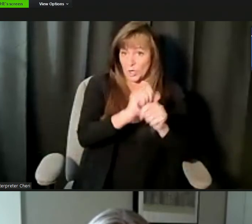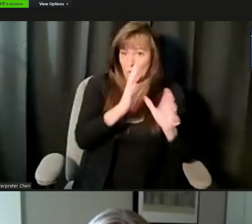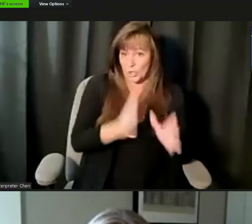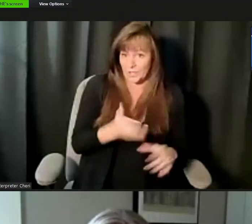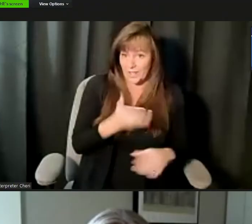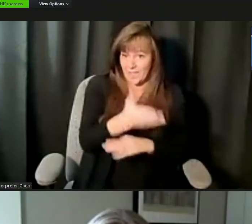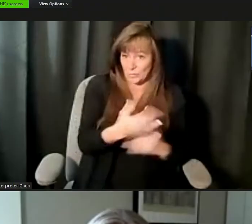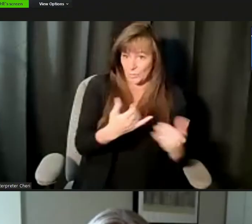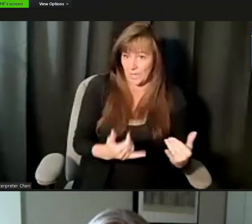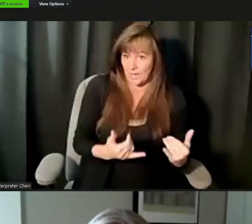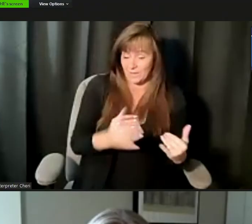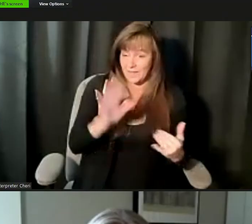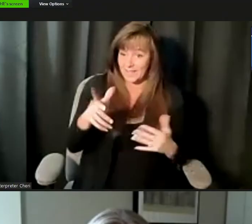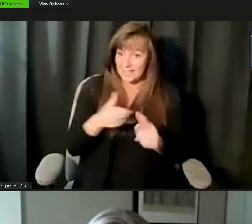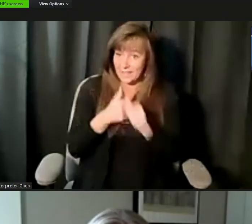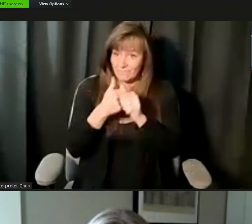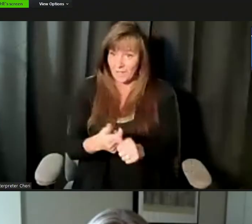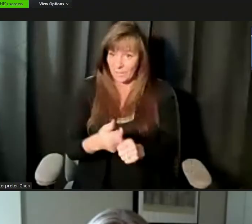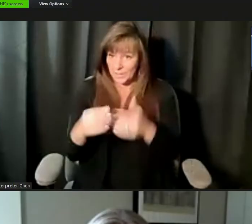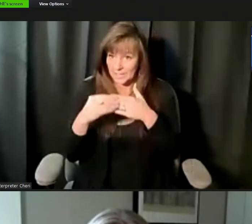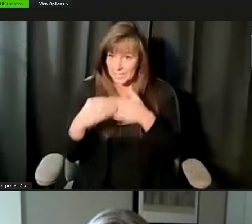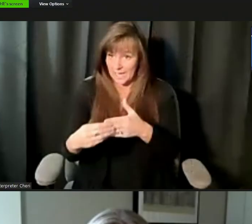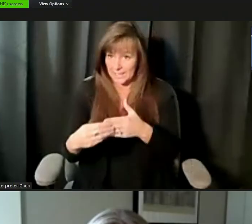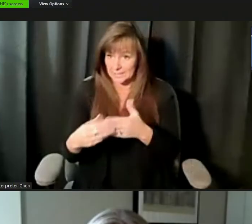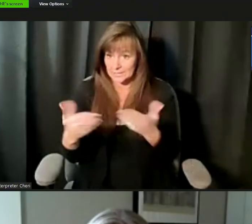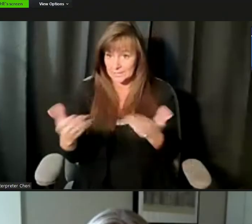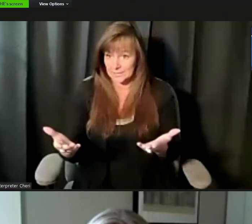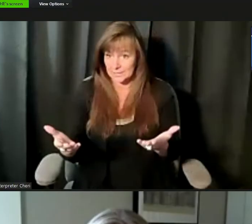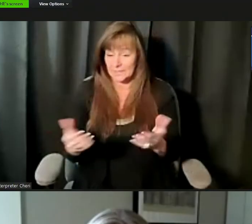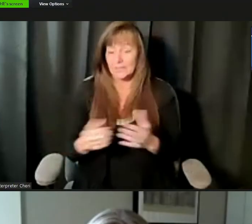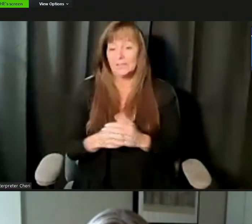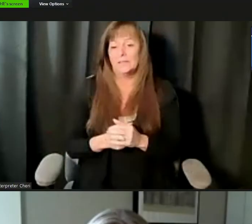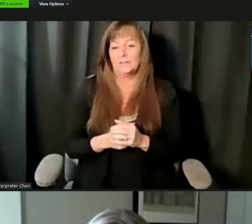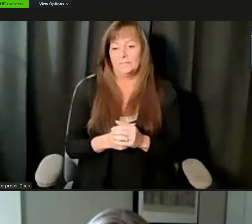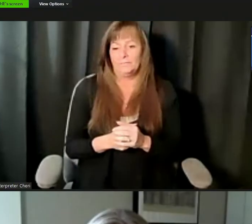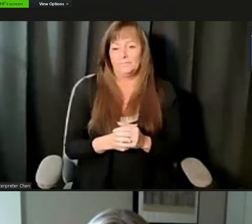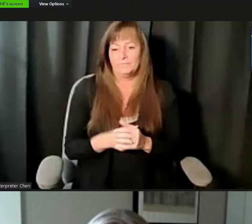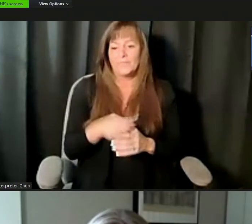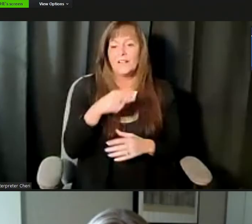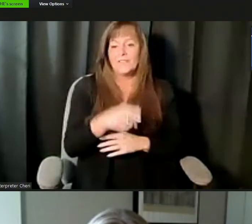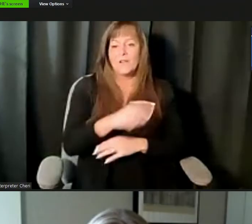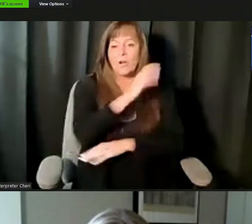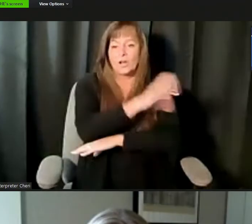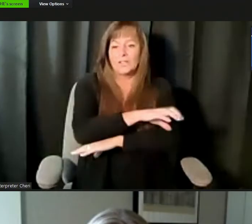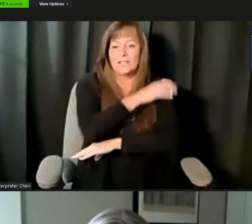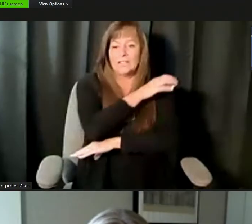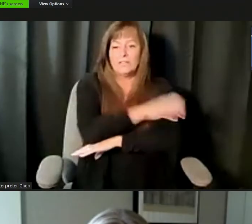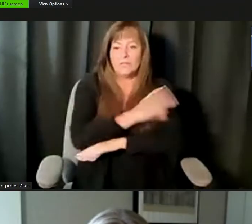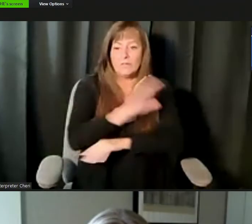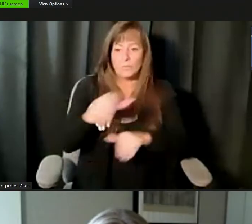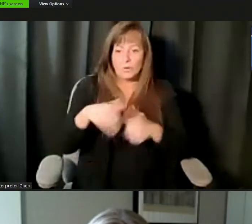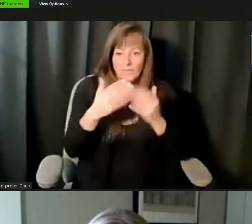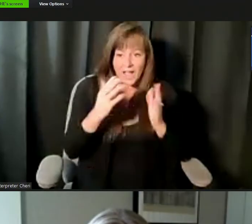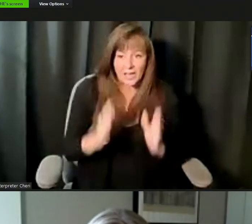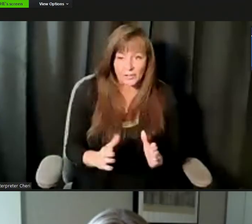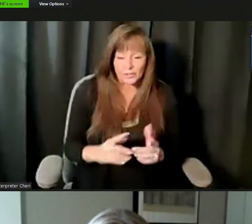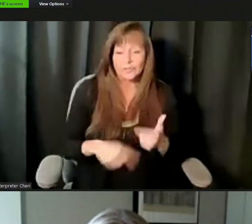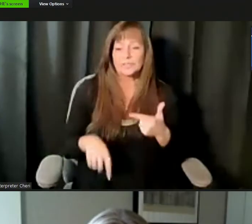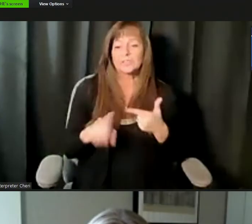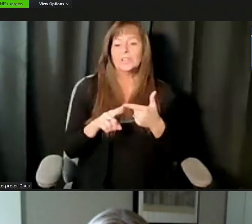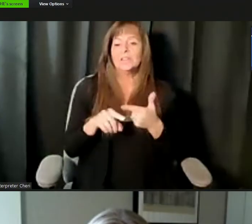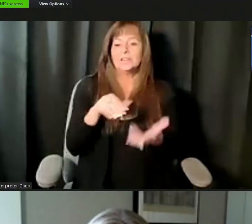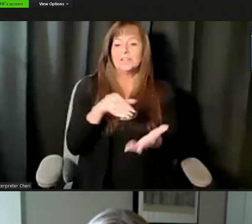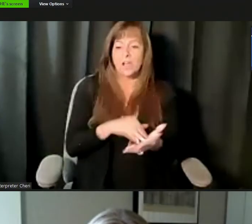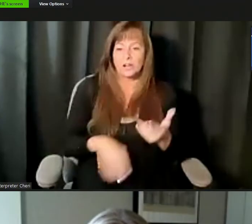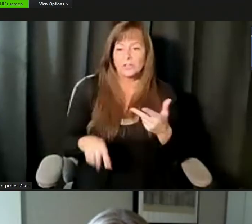following the guidance? So, there are clinical providers, there are doctors, there are nurses who